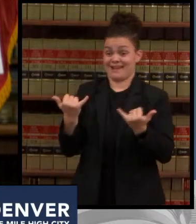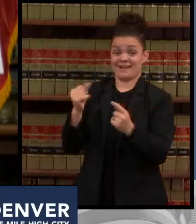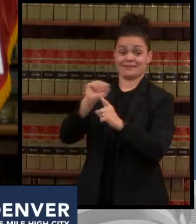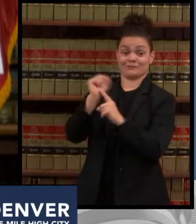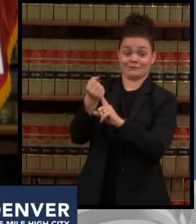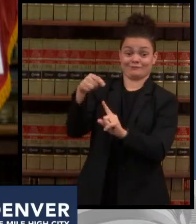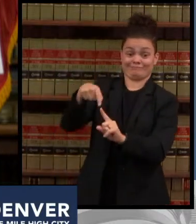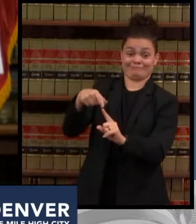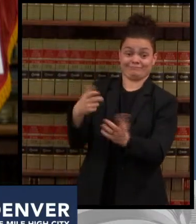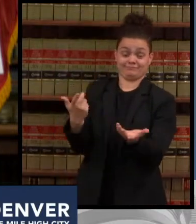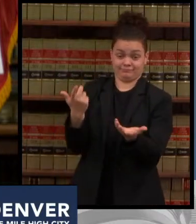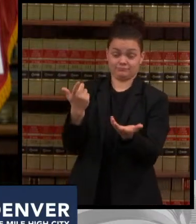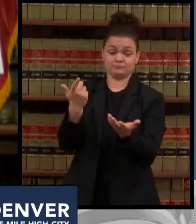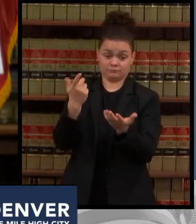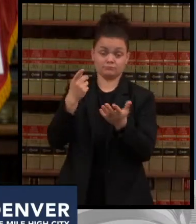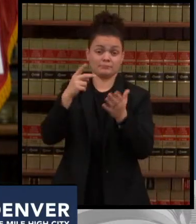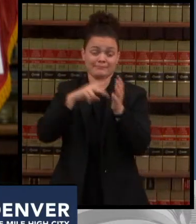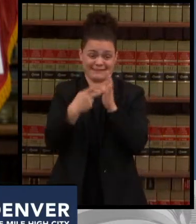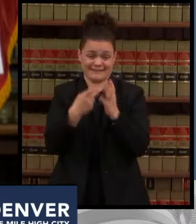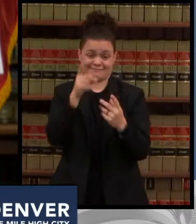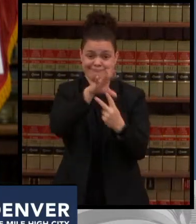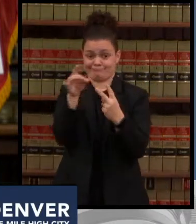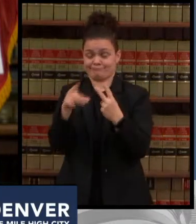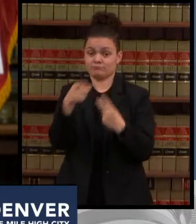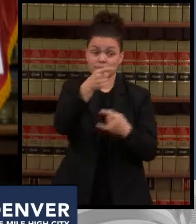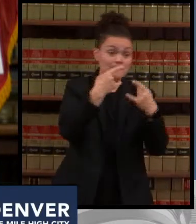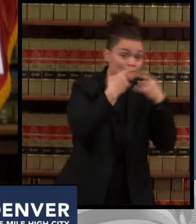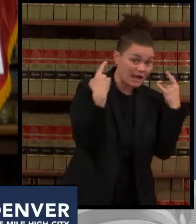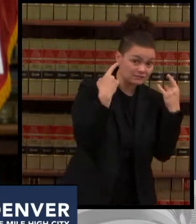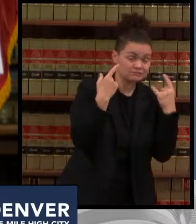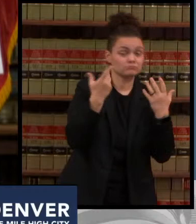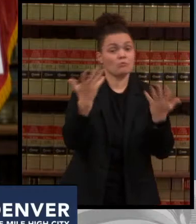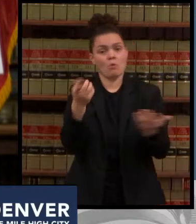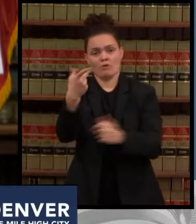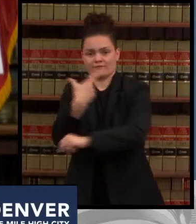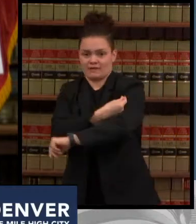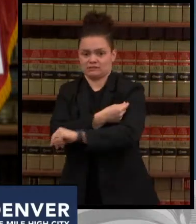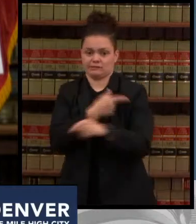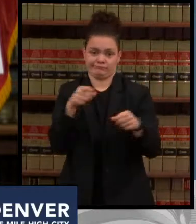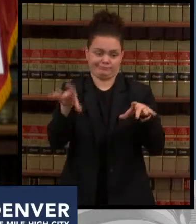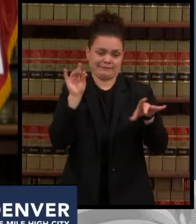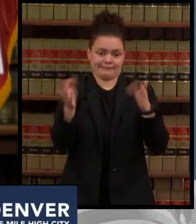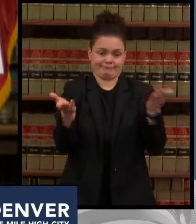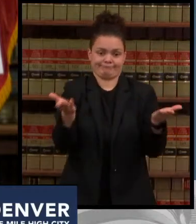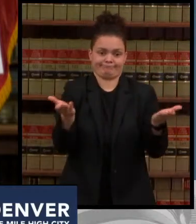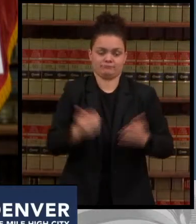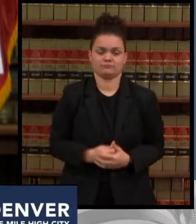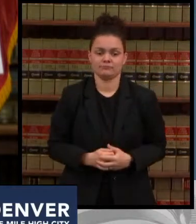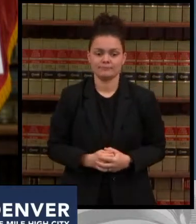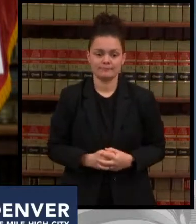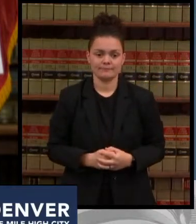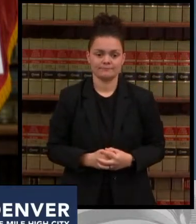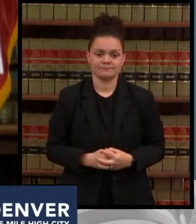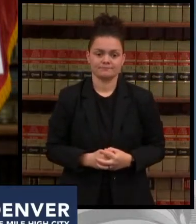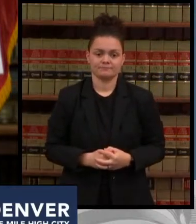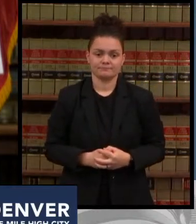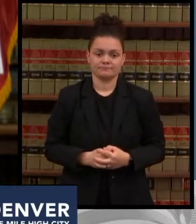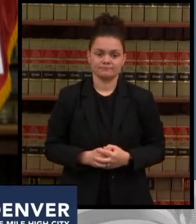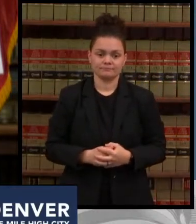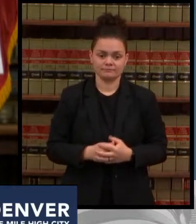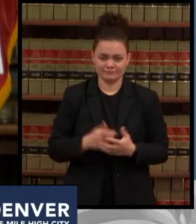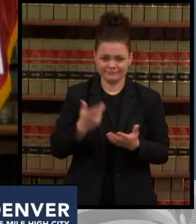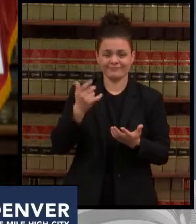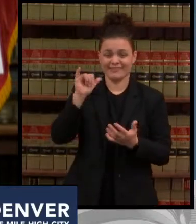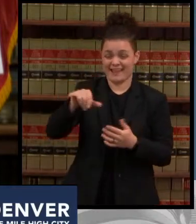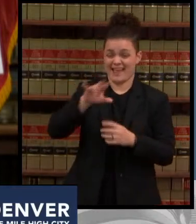prefer our residents, of course, get vaccinated and to try to reach that final 25% who haven't done so yet, as well